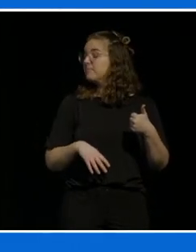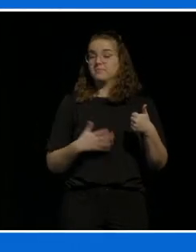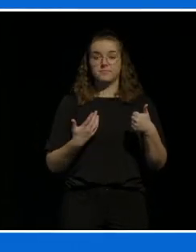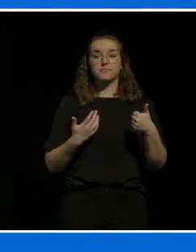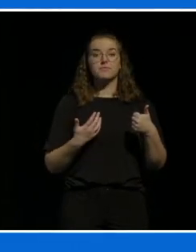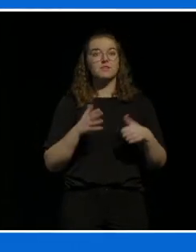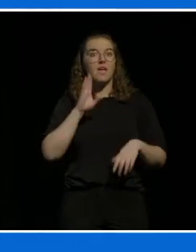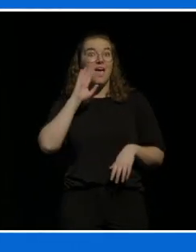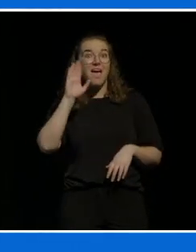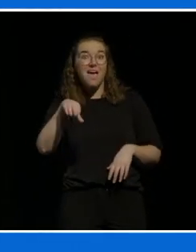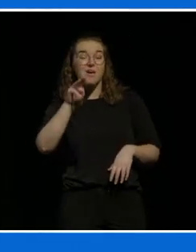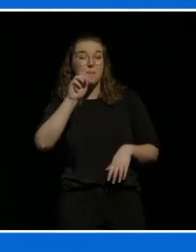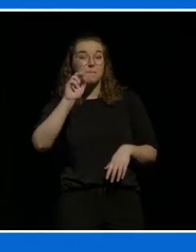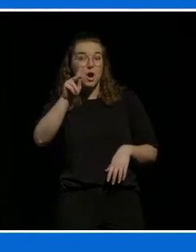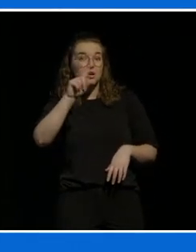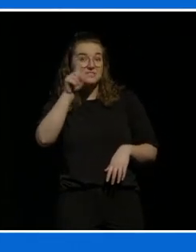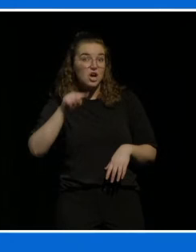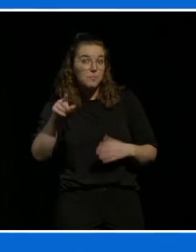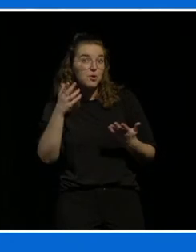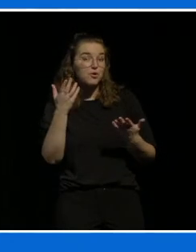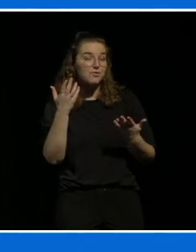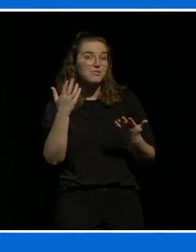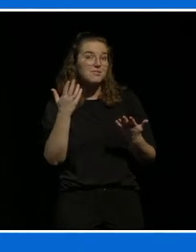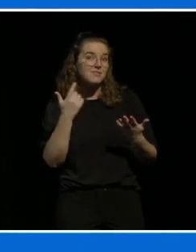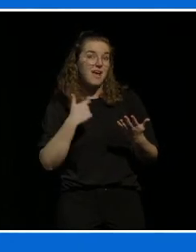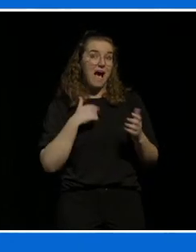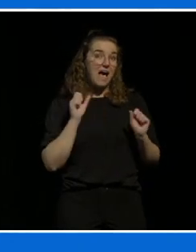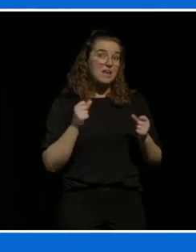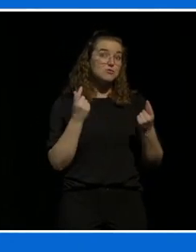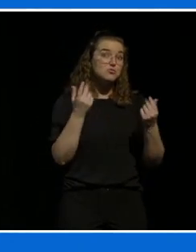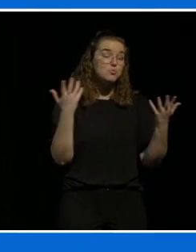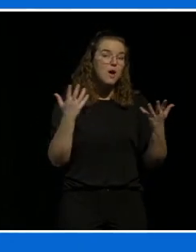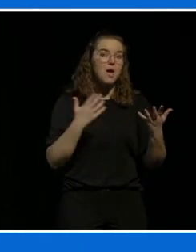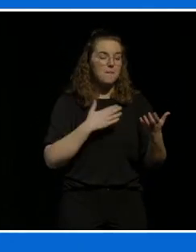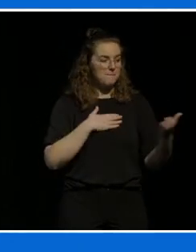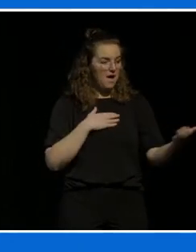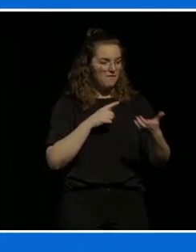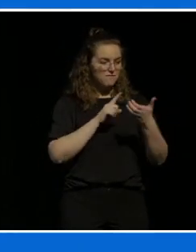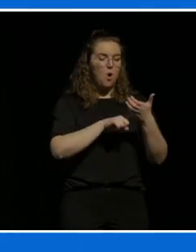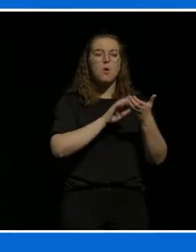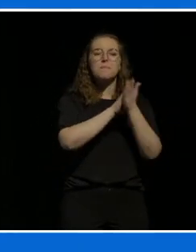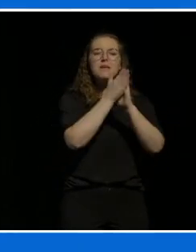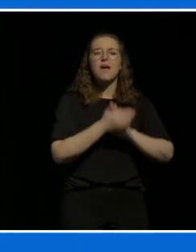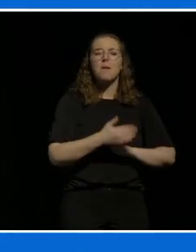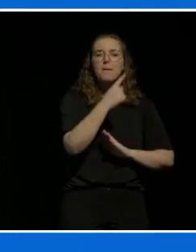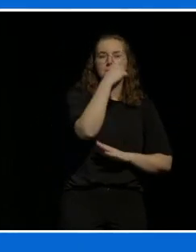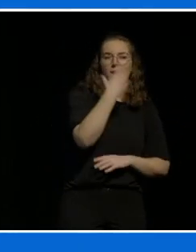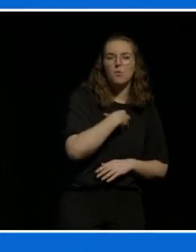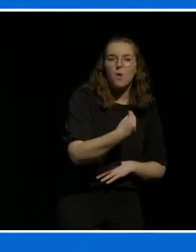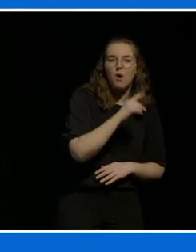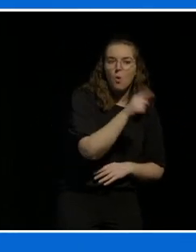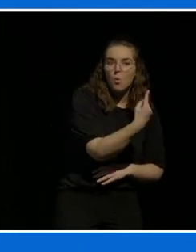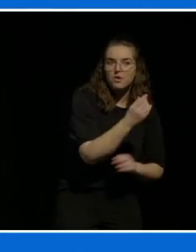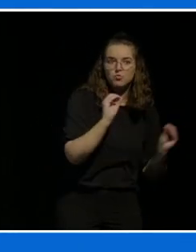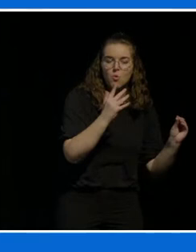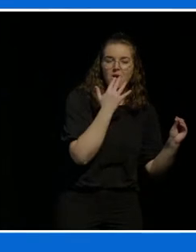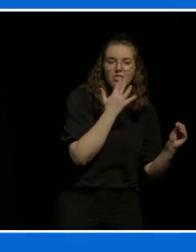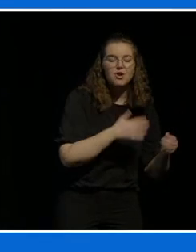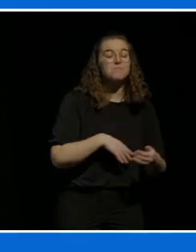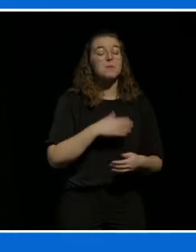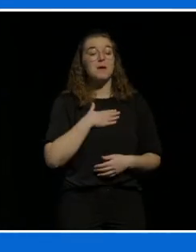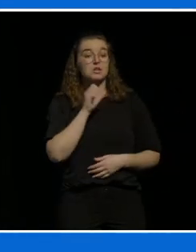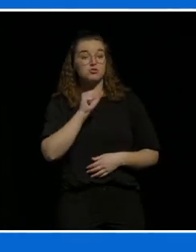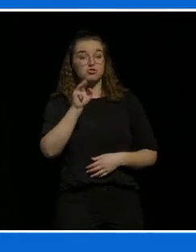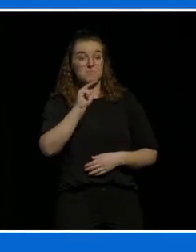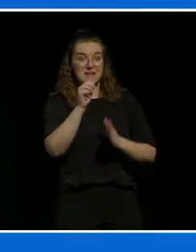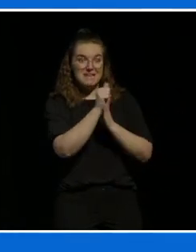Mark Zuckerberg, you're trying to hook me in, but this is what I can do. I can turn my phone in grayscale. I can log out of my social media account so that every